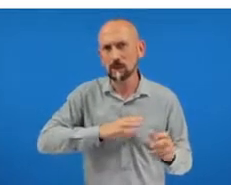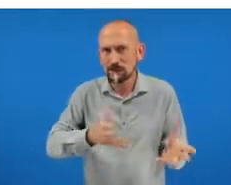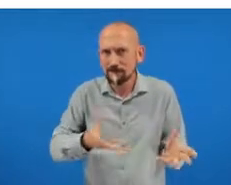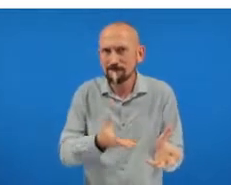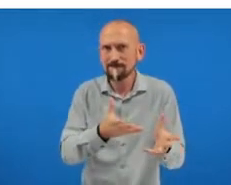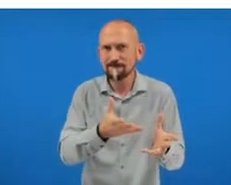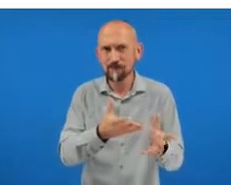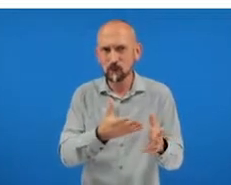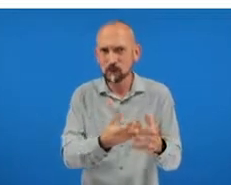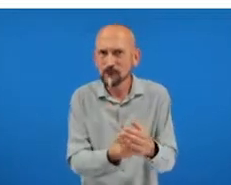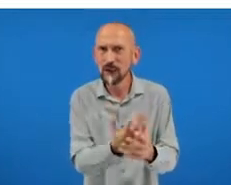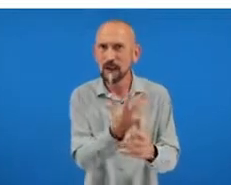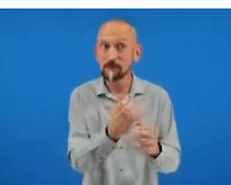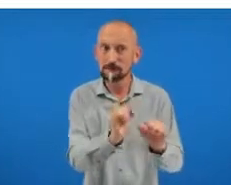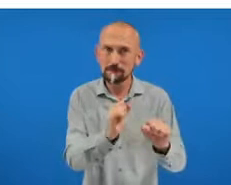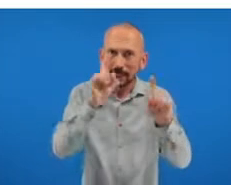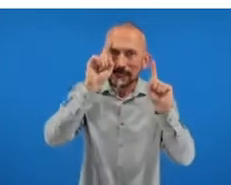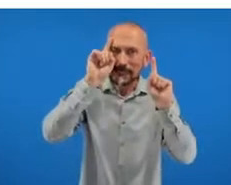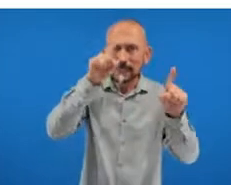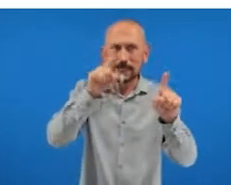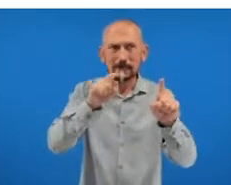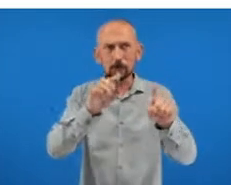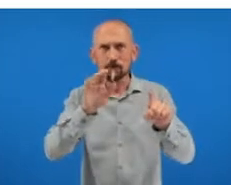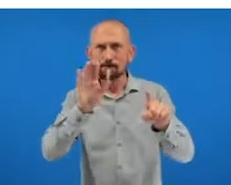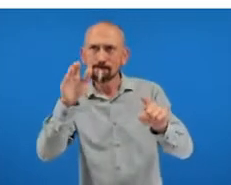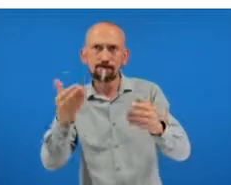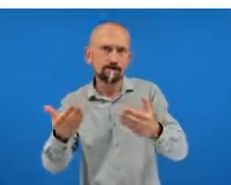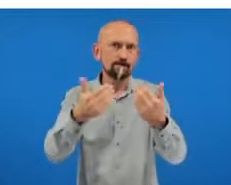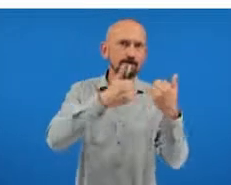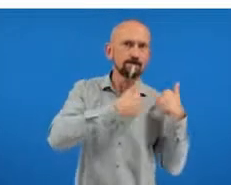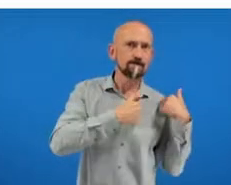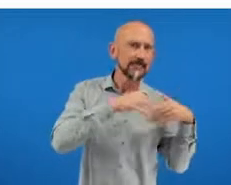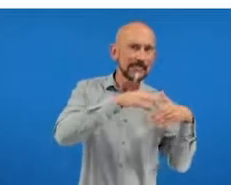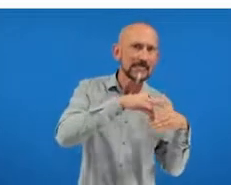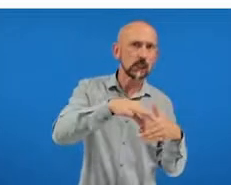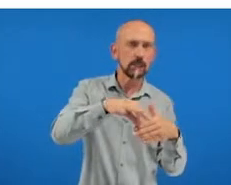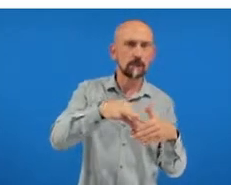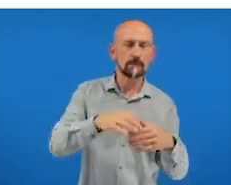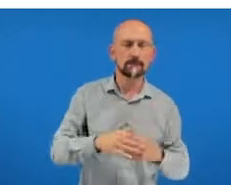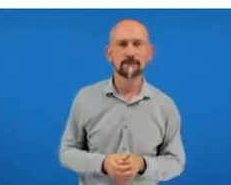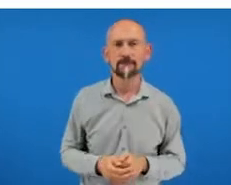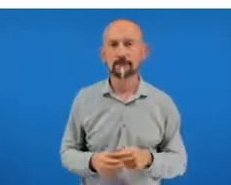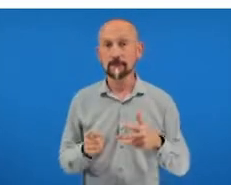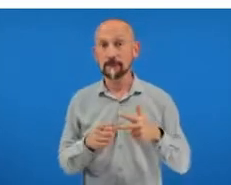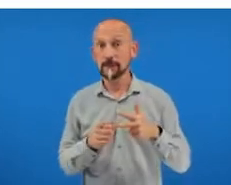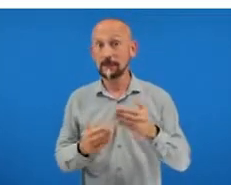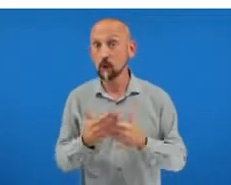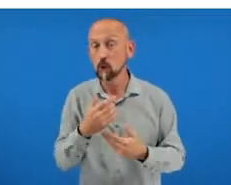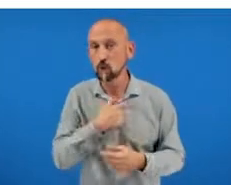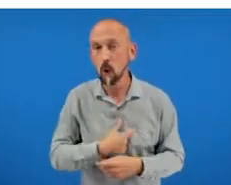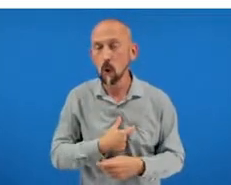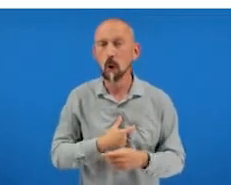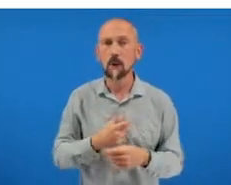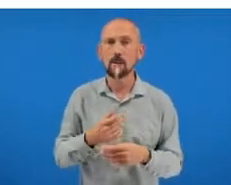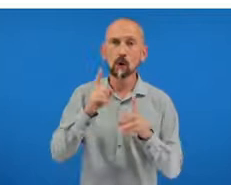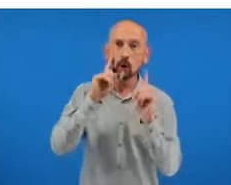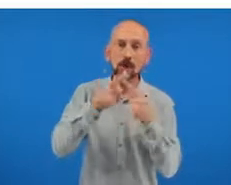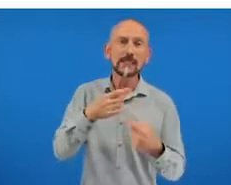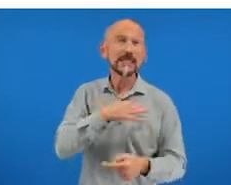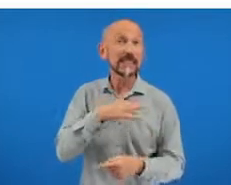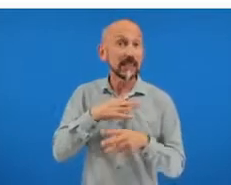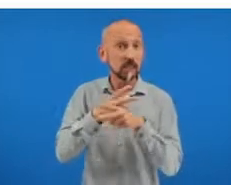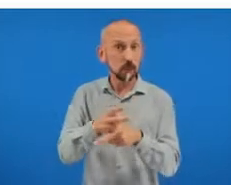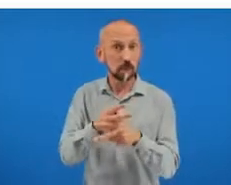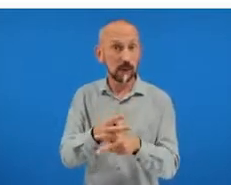initiatives in taking up leadership skills. I have a new role as a university clinical supervisor, which is really interesting, and